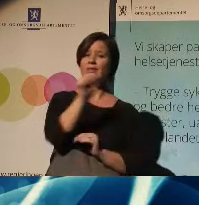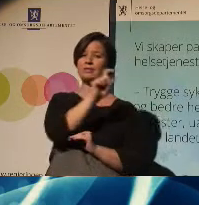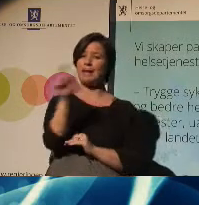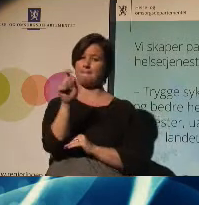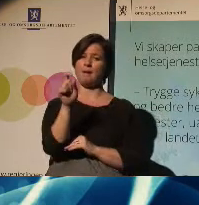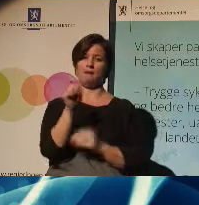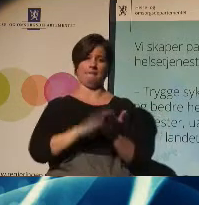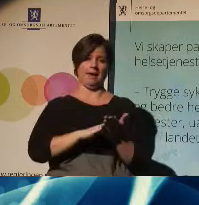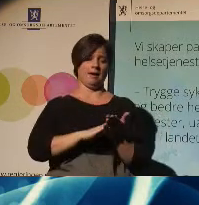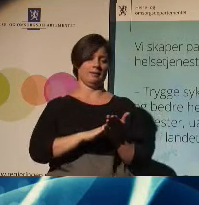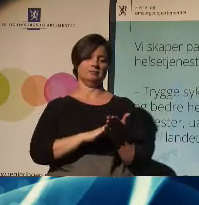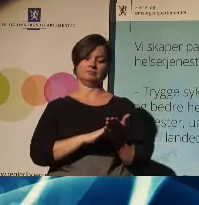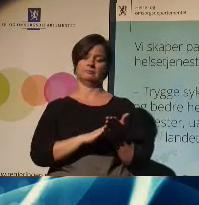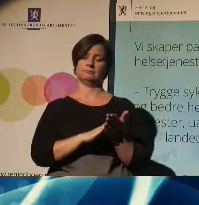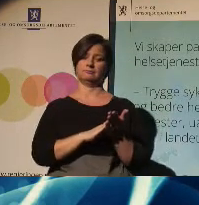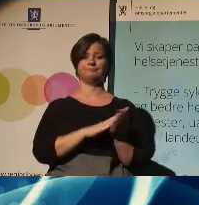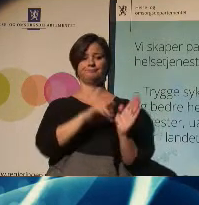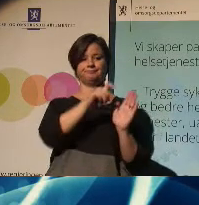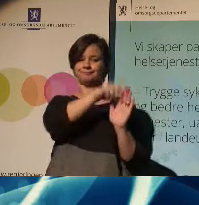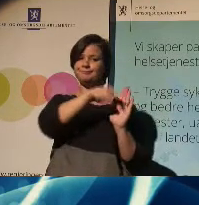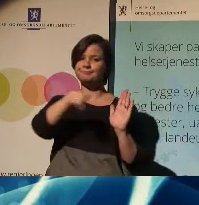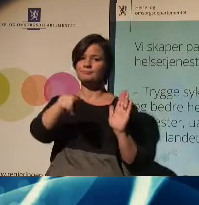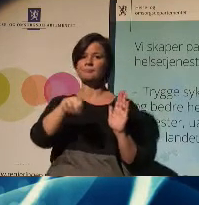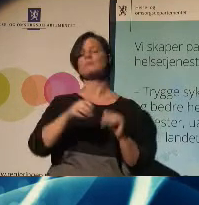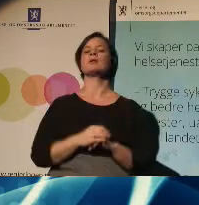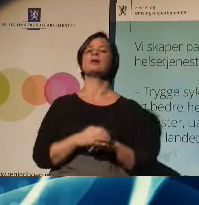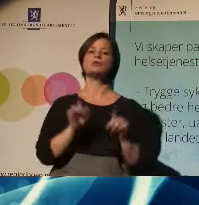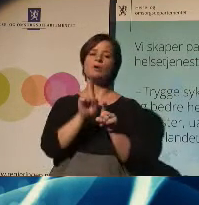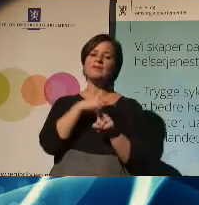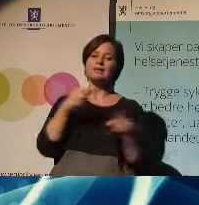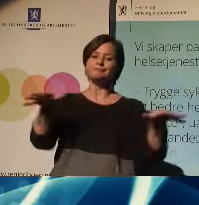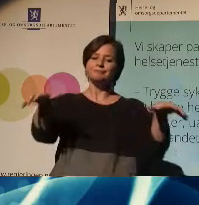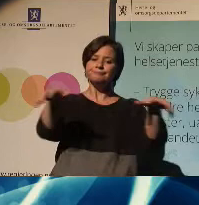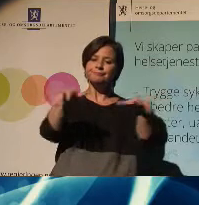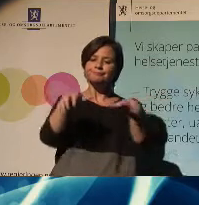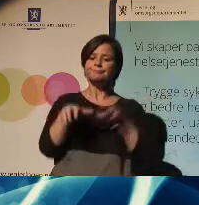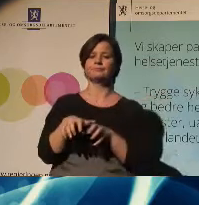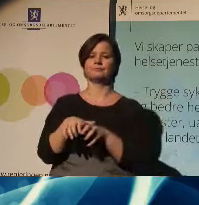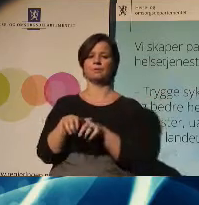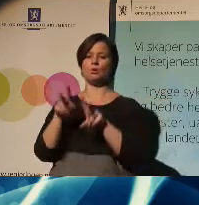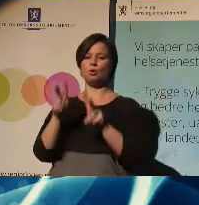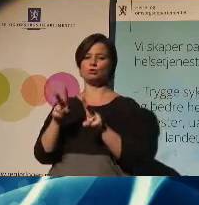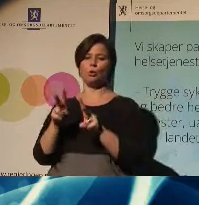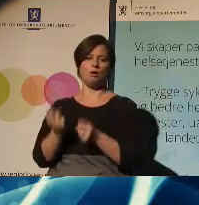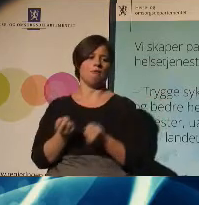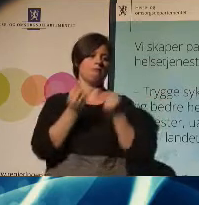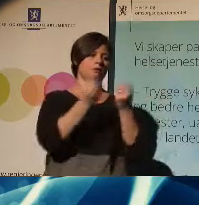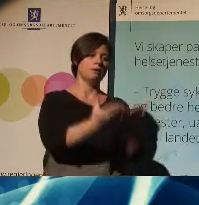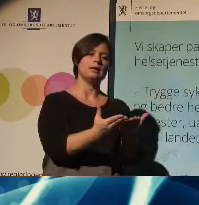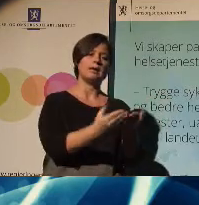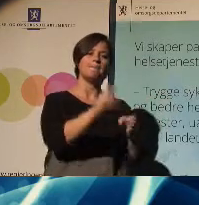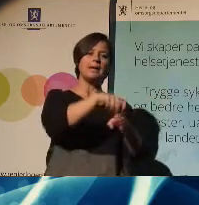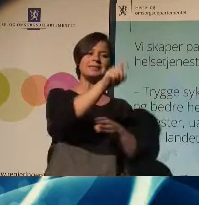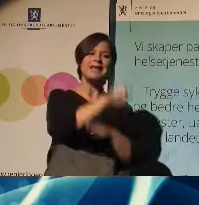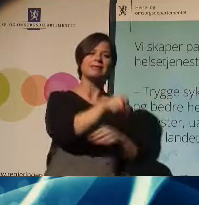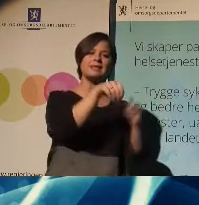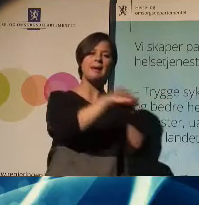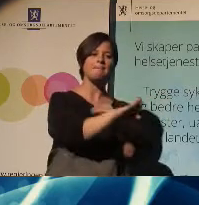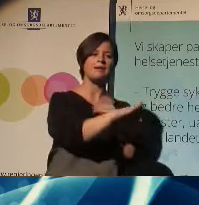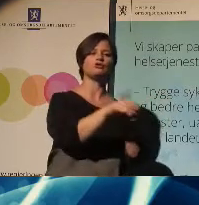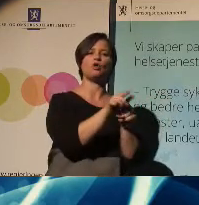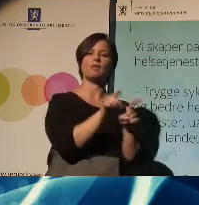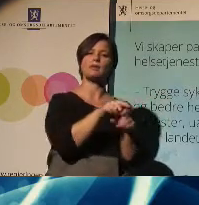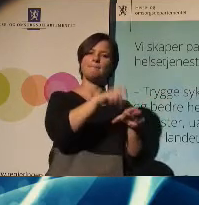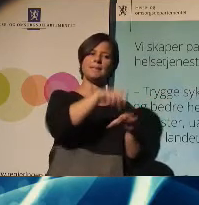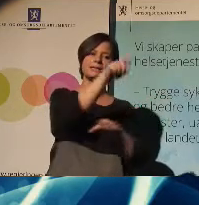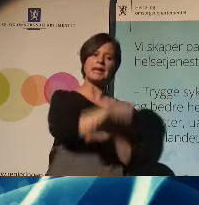an encyclopedia of knowledge, which we are now bringing to the patient's homes instead of asking the patient to make the complex journey to